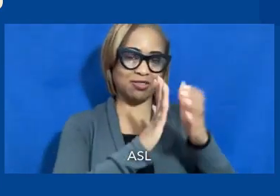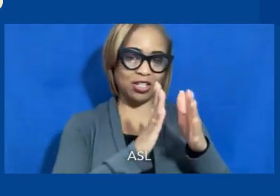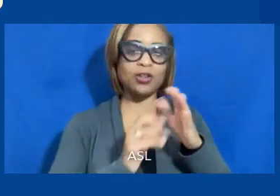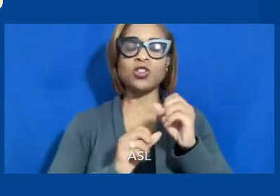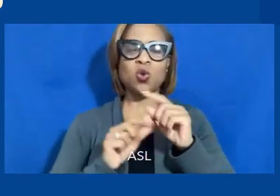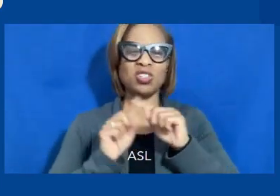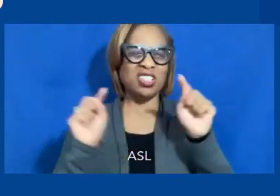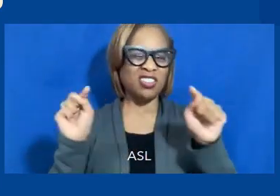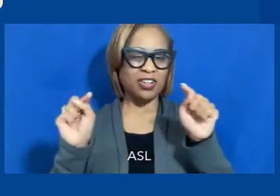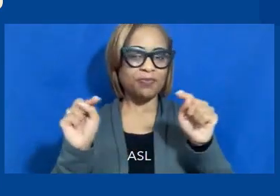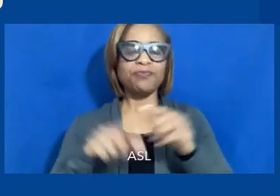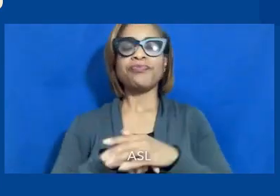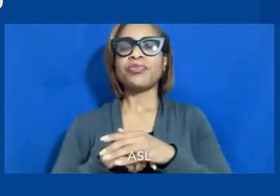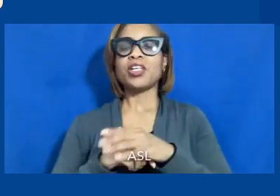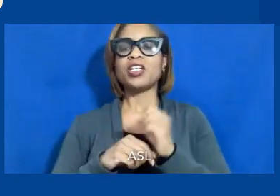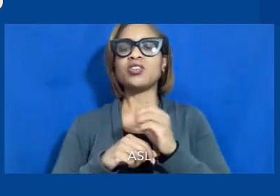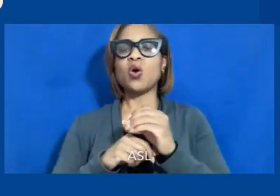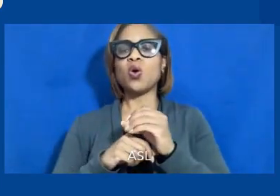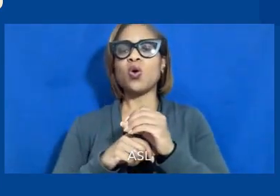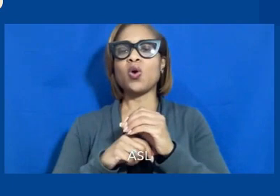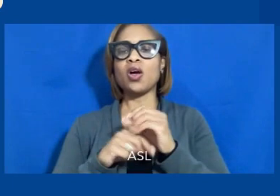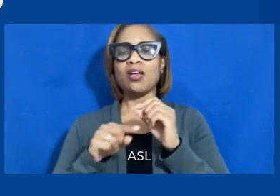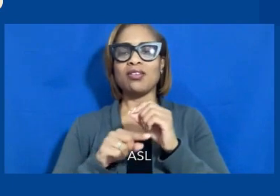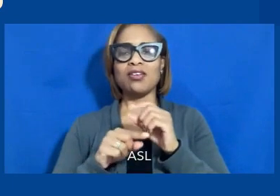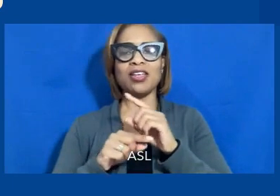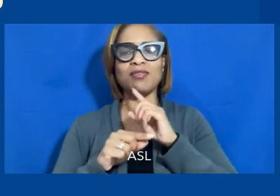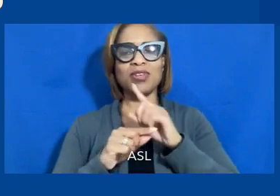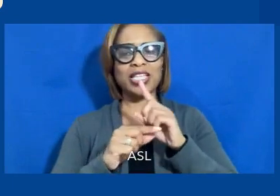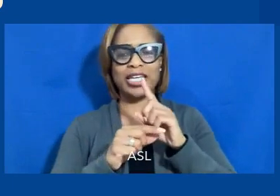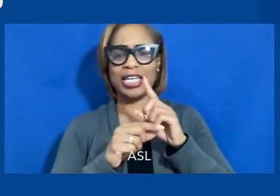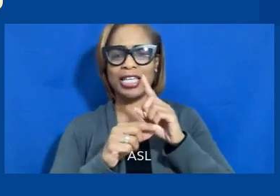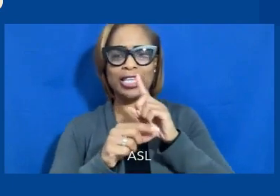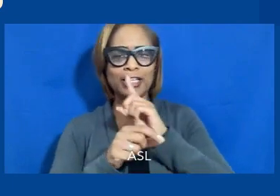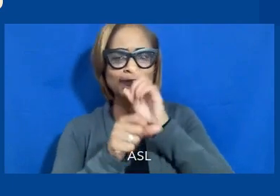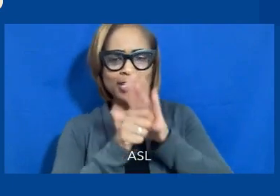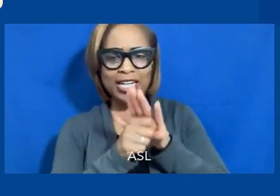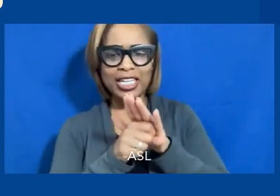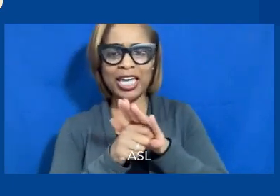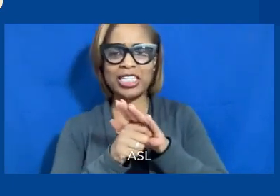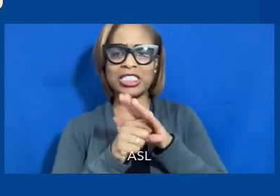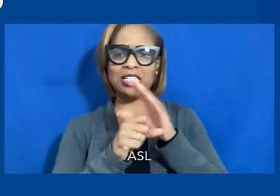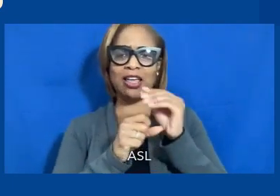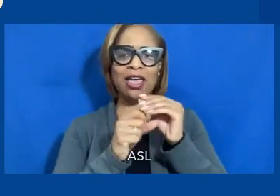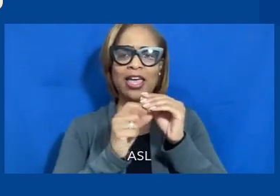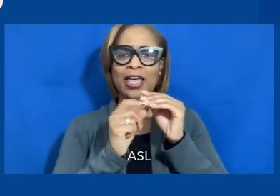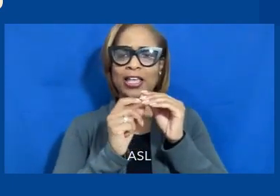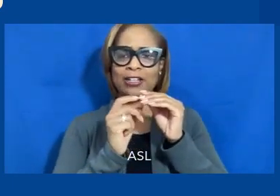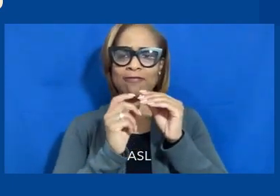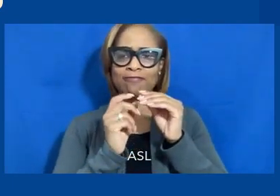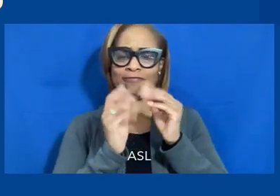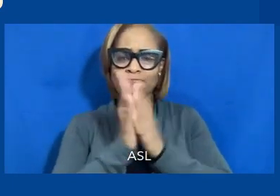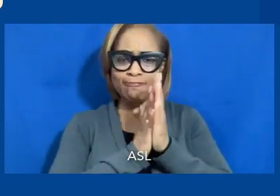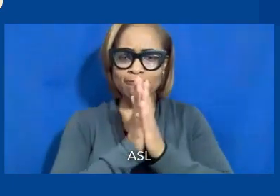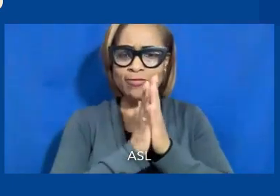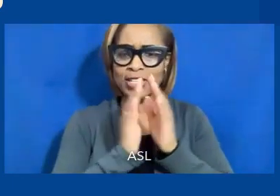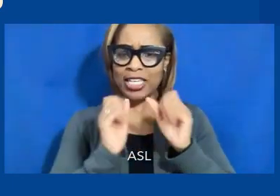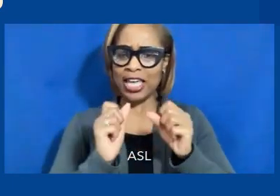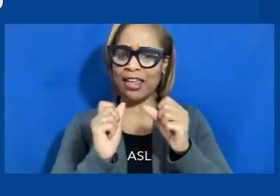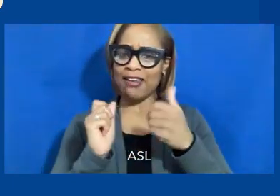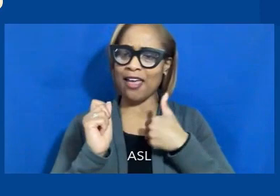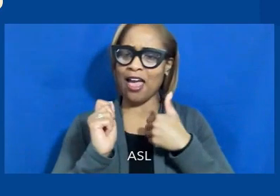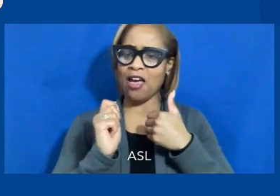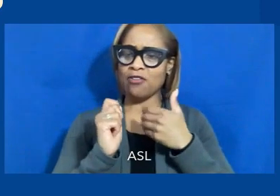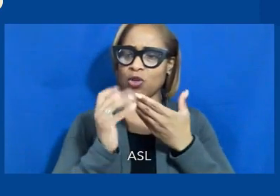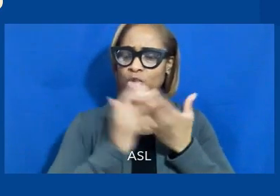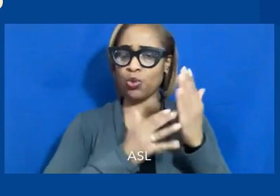dedication and the intense, the momentum that can be created by collaboration was really